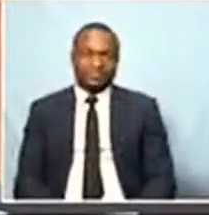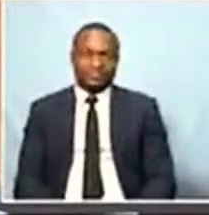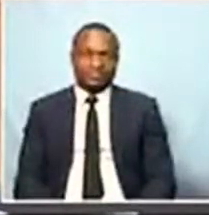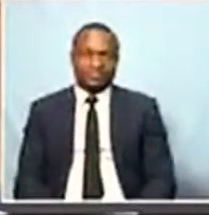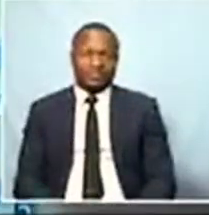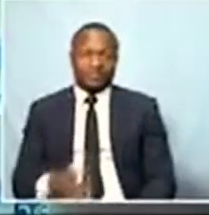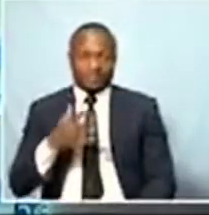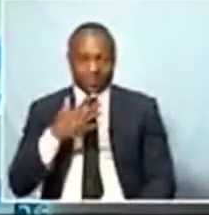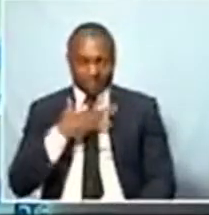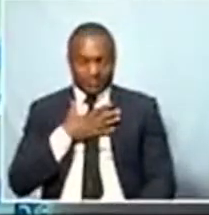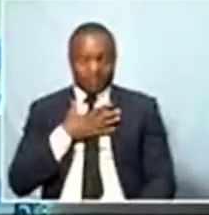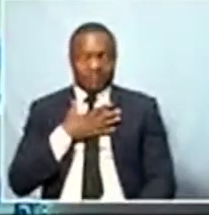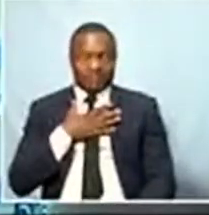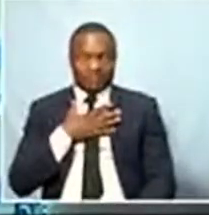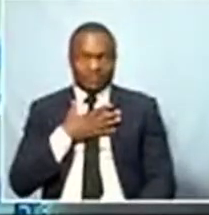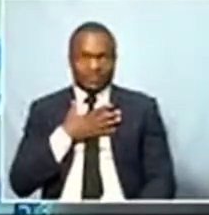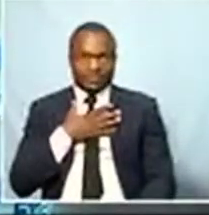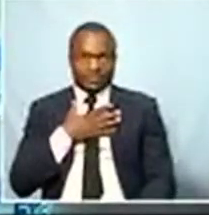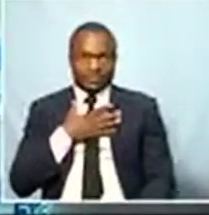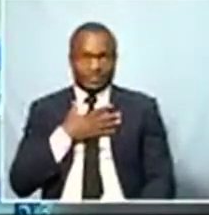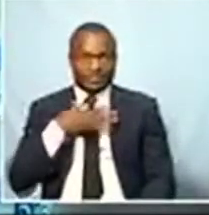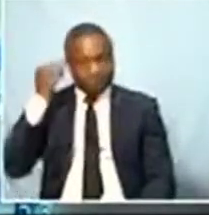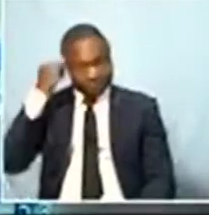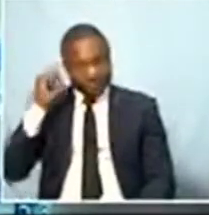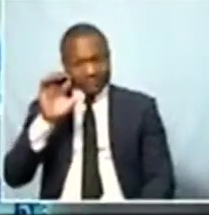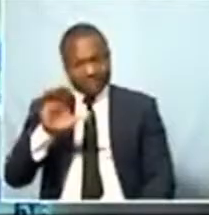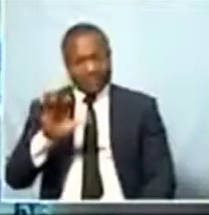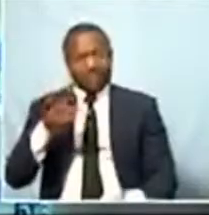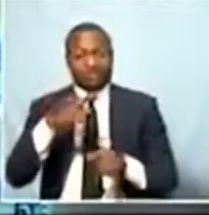My view is that there is room for increase,